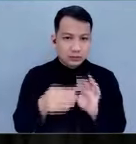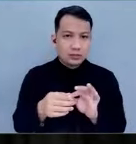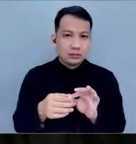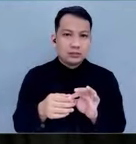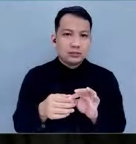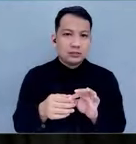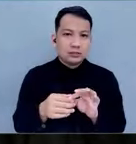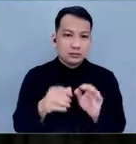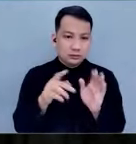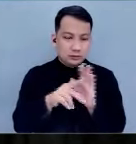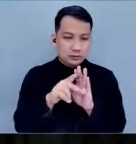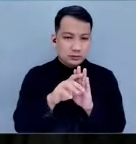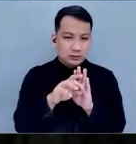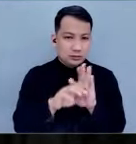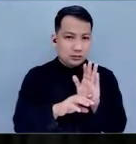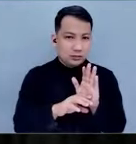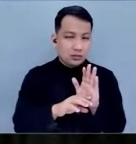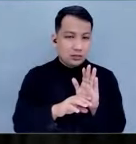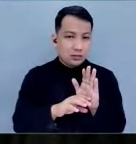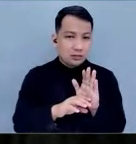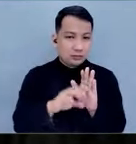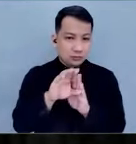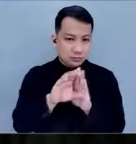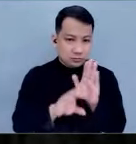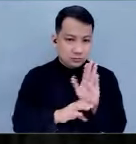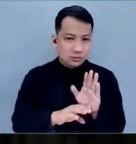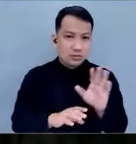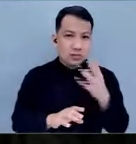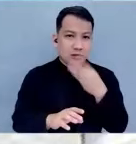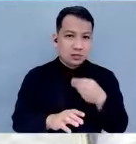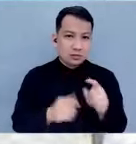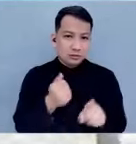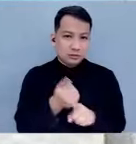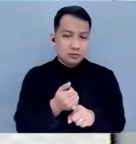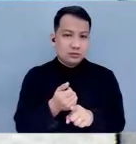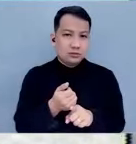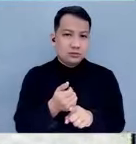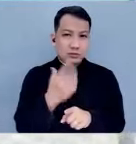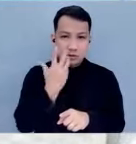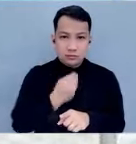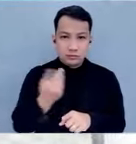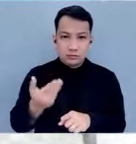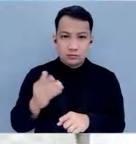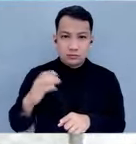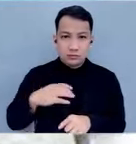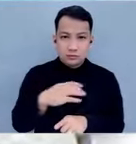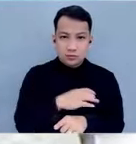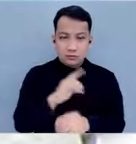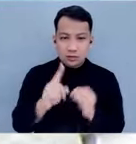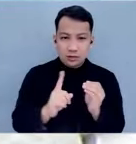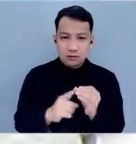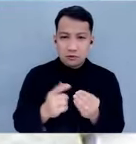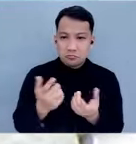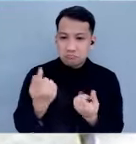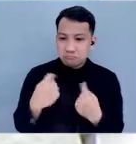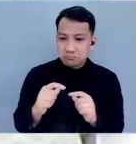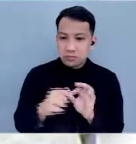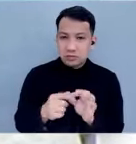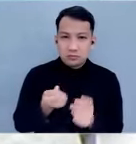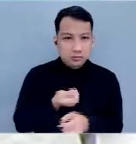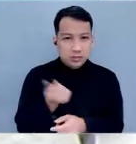Batas. I'm challenging those who are accusing the House of Representatives of trying to put in